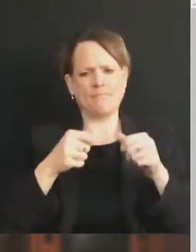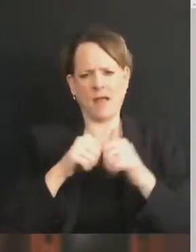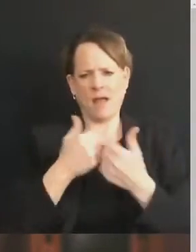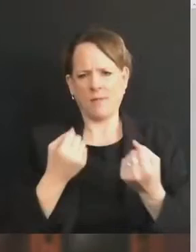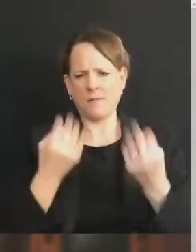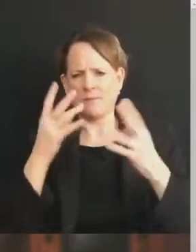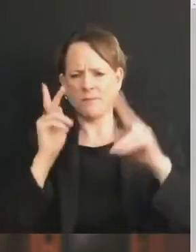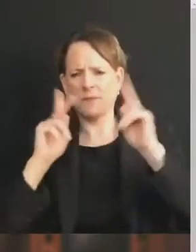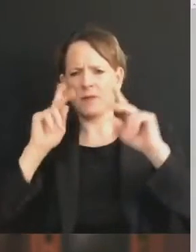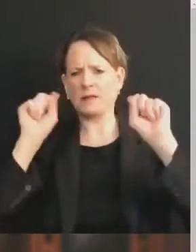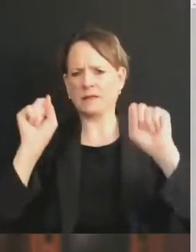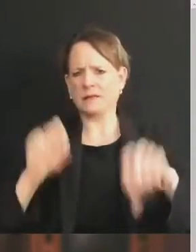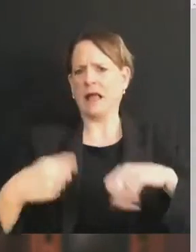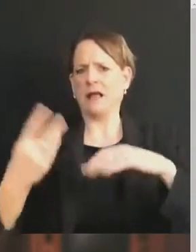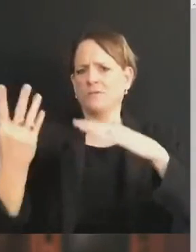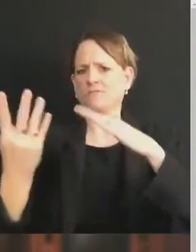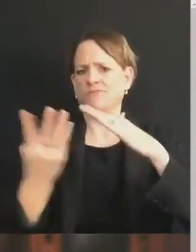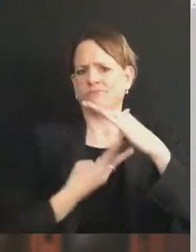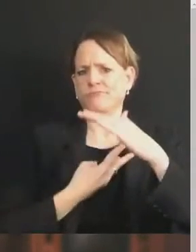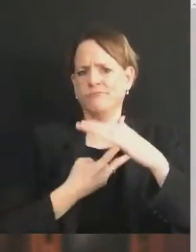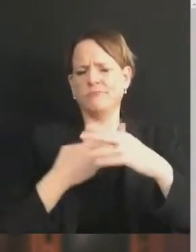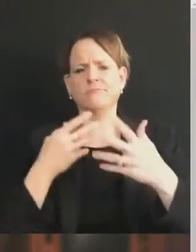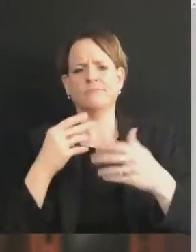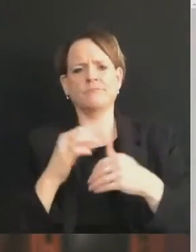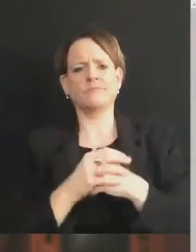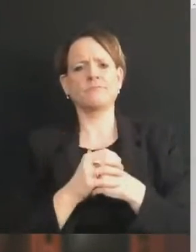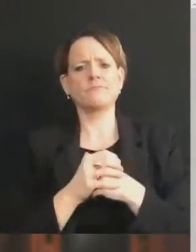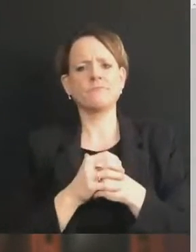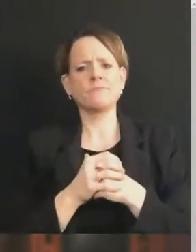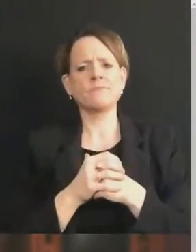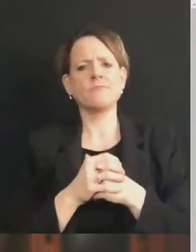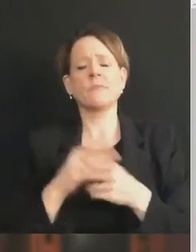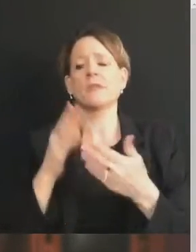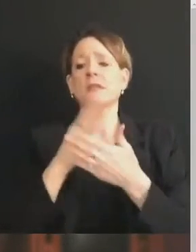shift beds to higher acuity levels.